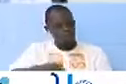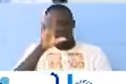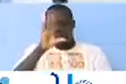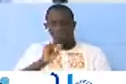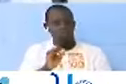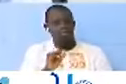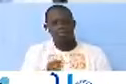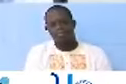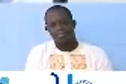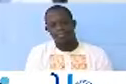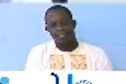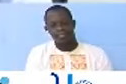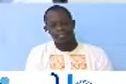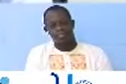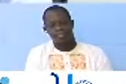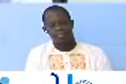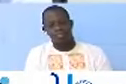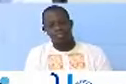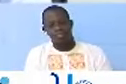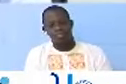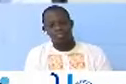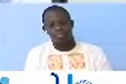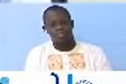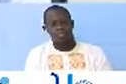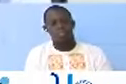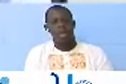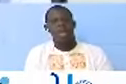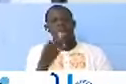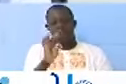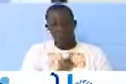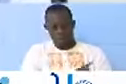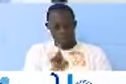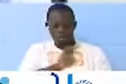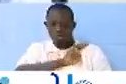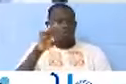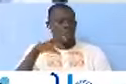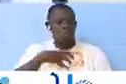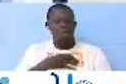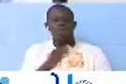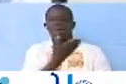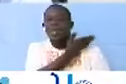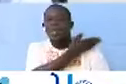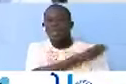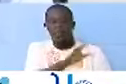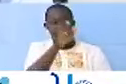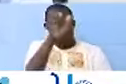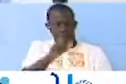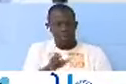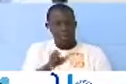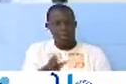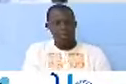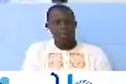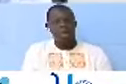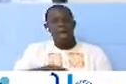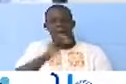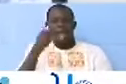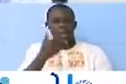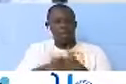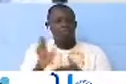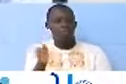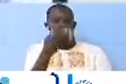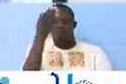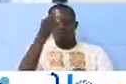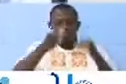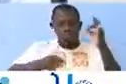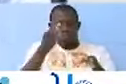done. Naatro ko atibula. If they are not going to release him, I'm in charge. And they didn't charge